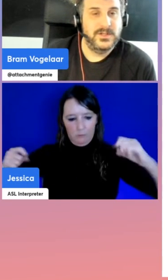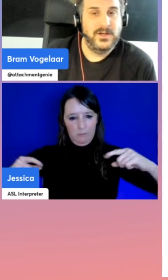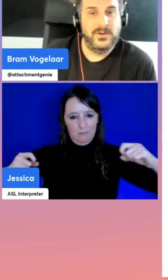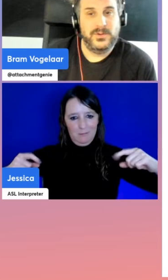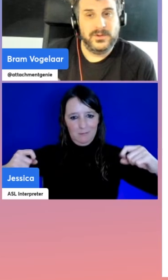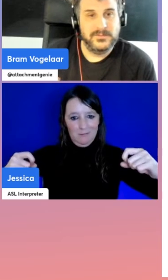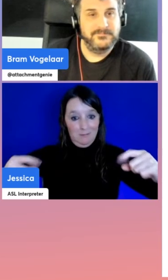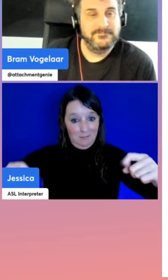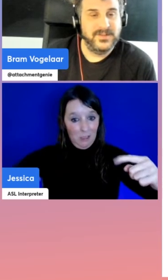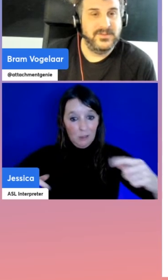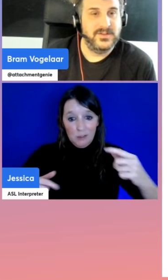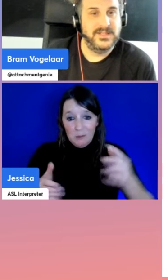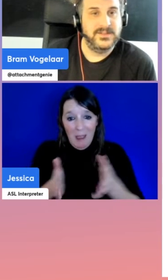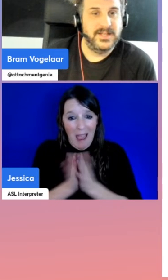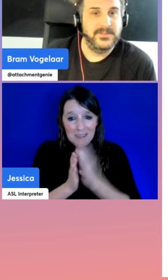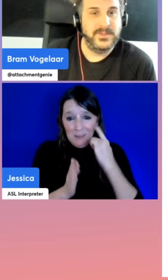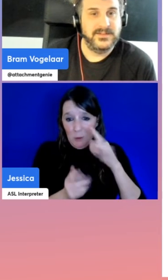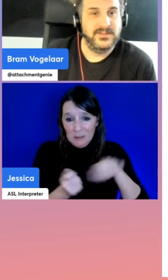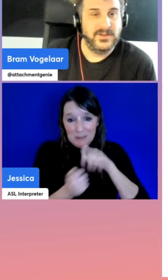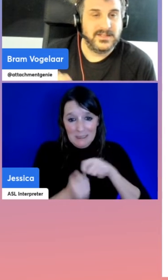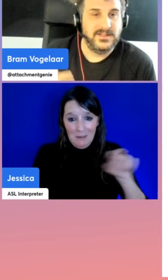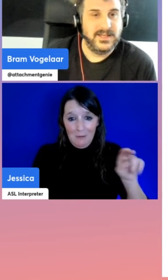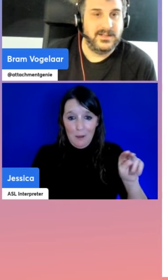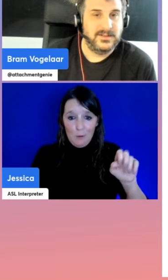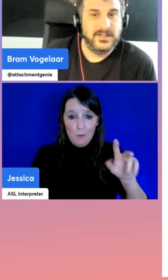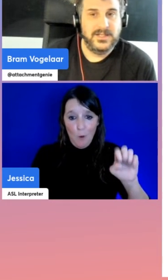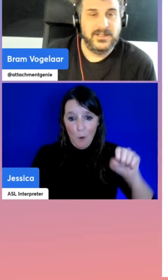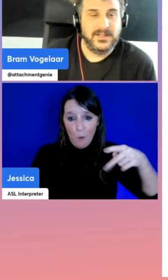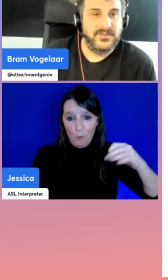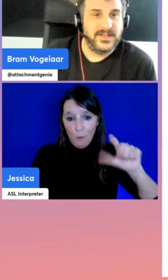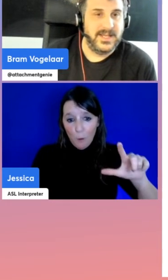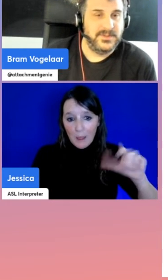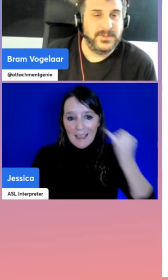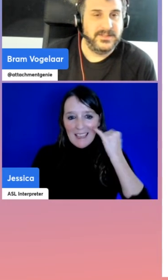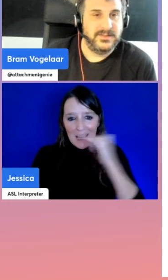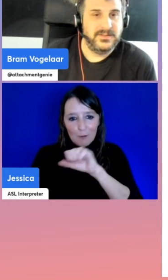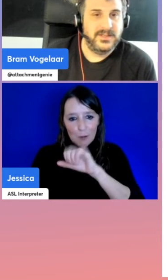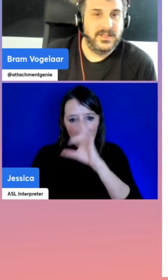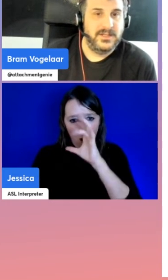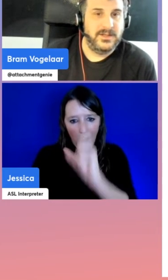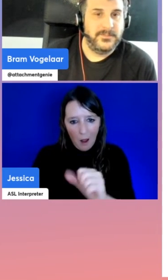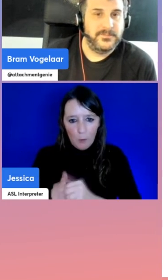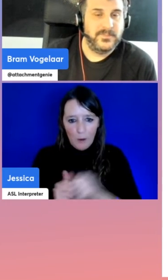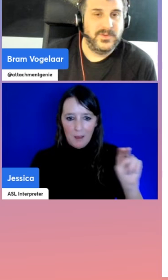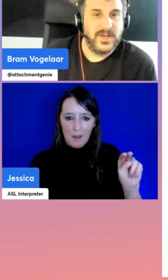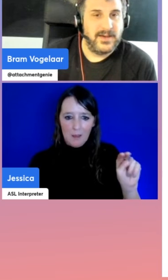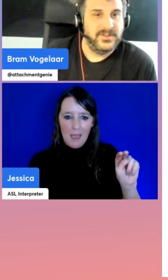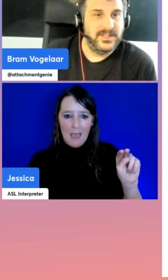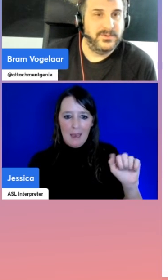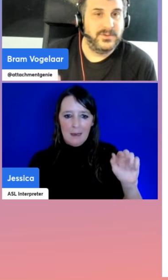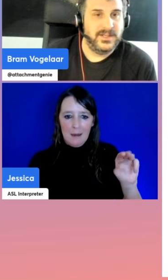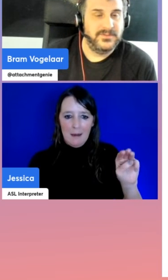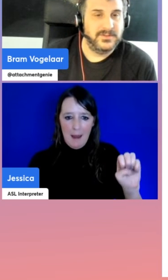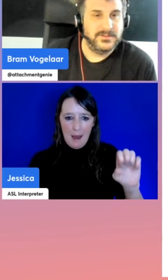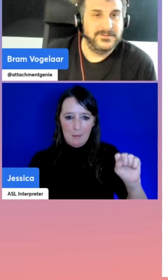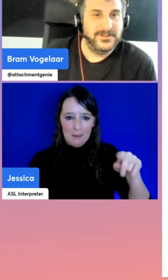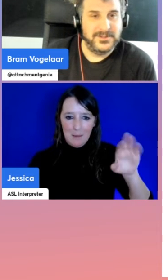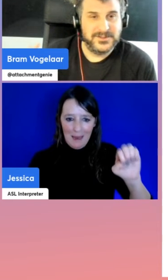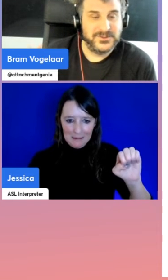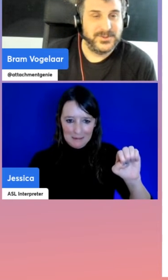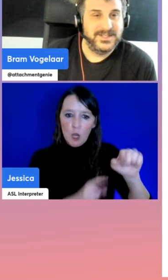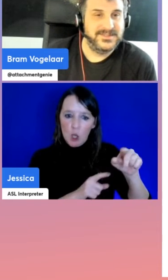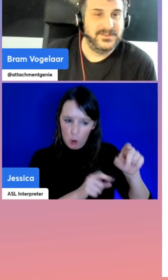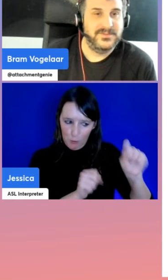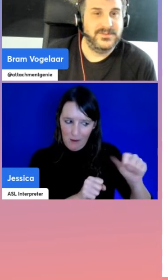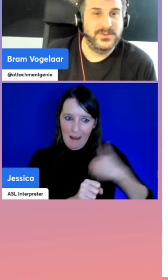pool. Or if you're into namespaces, you can actually define namespaces to have a default or even